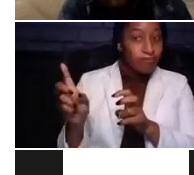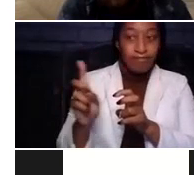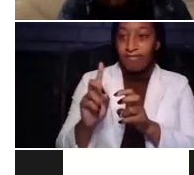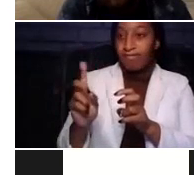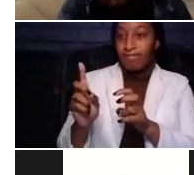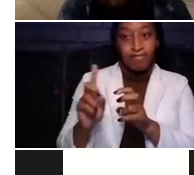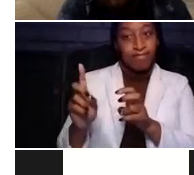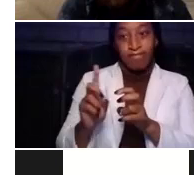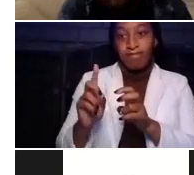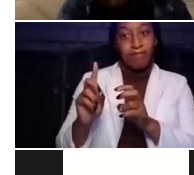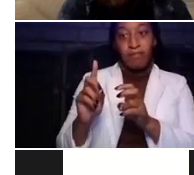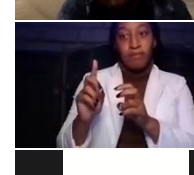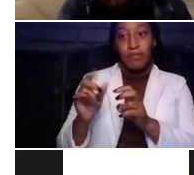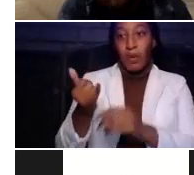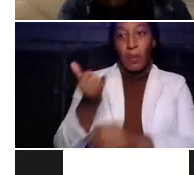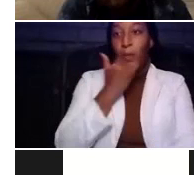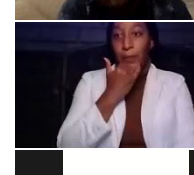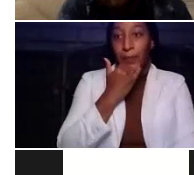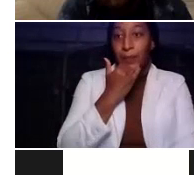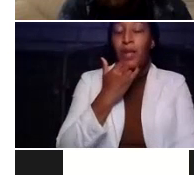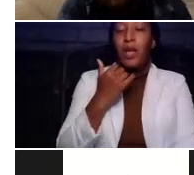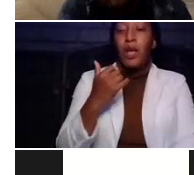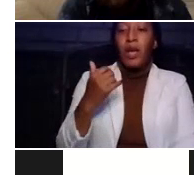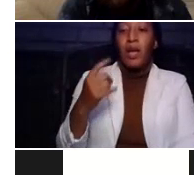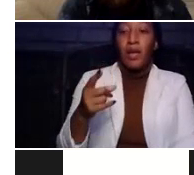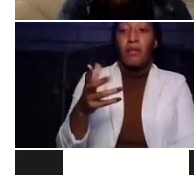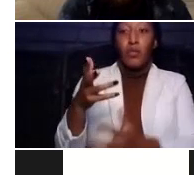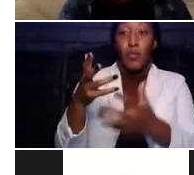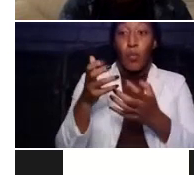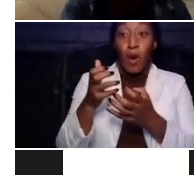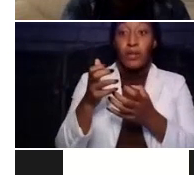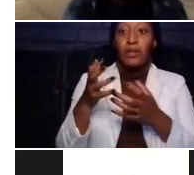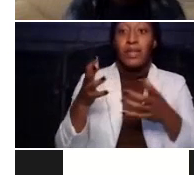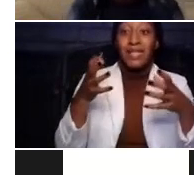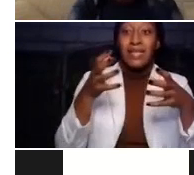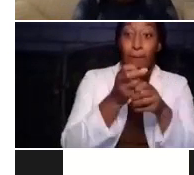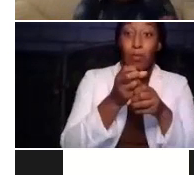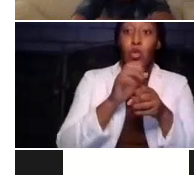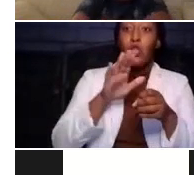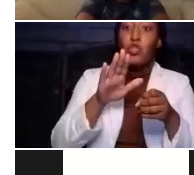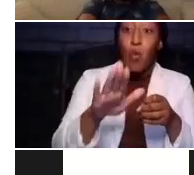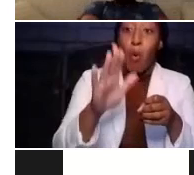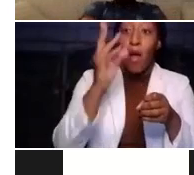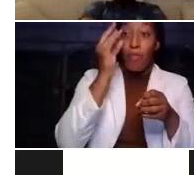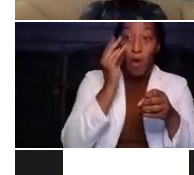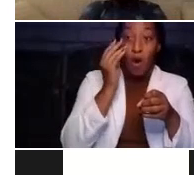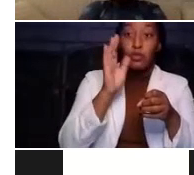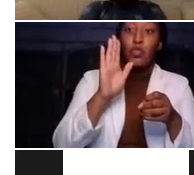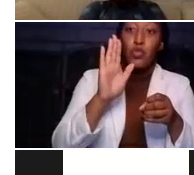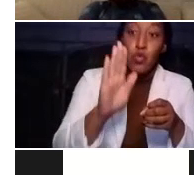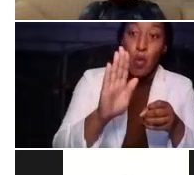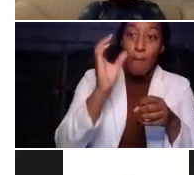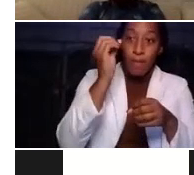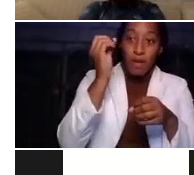own words as much as possible. And if there are instances where you have to quote, you must do